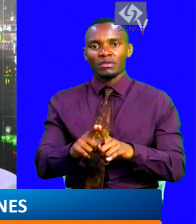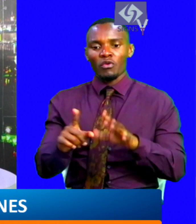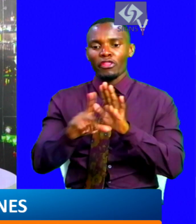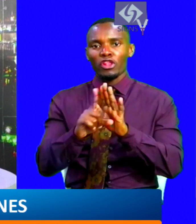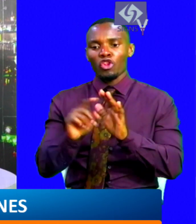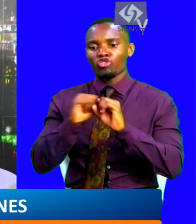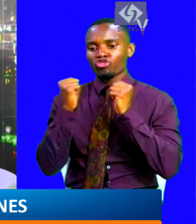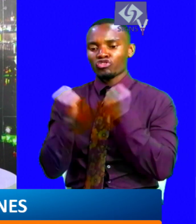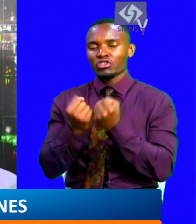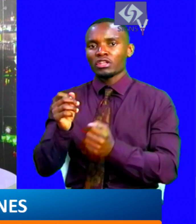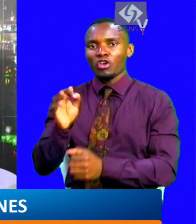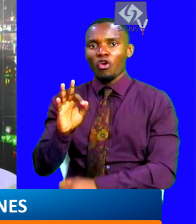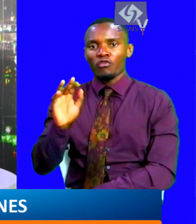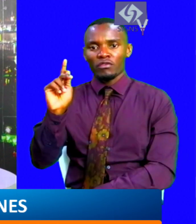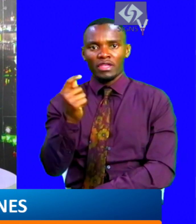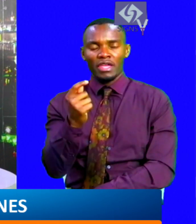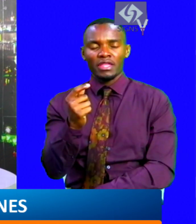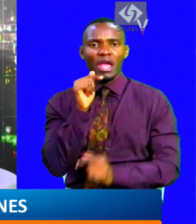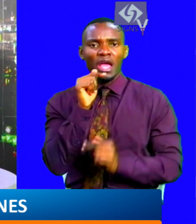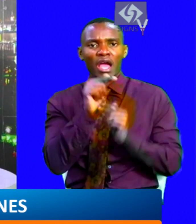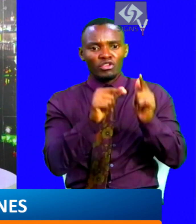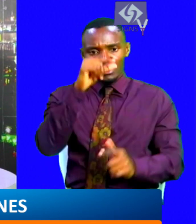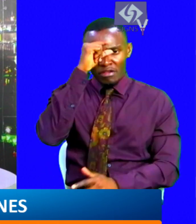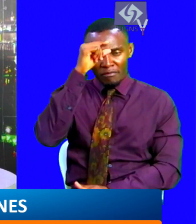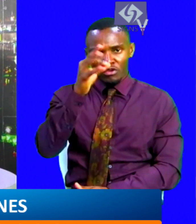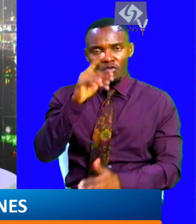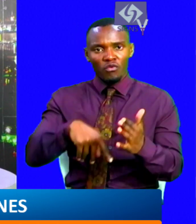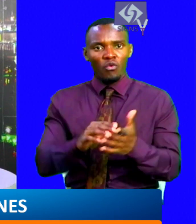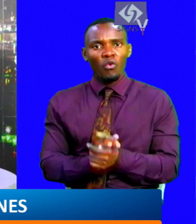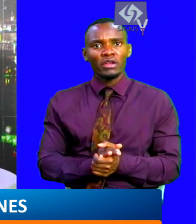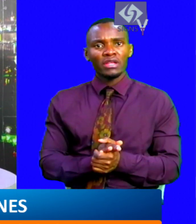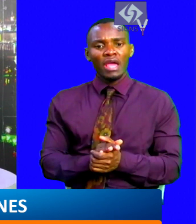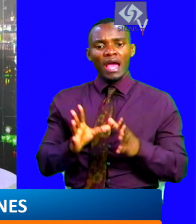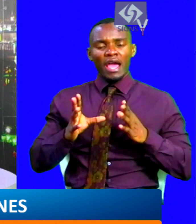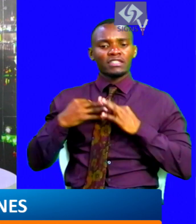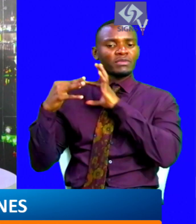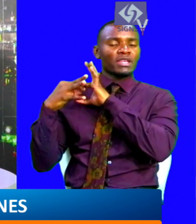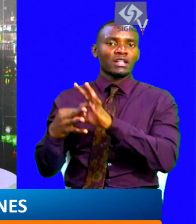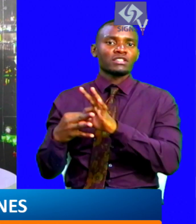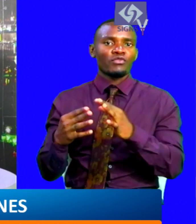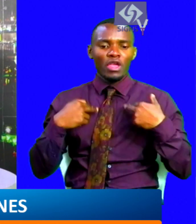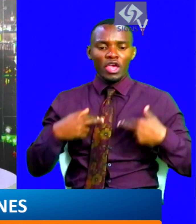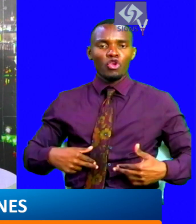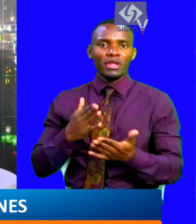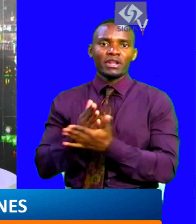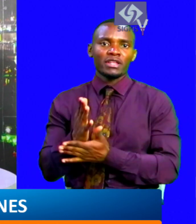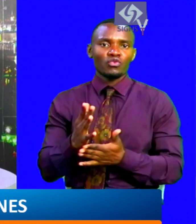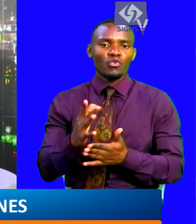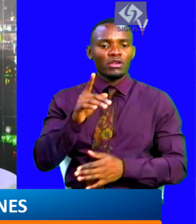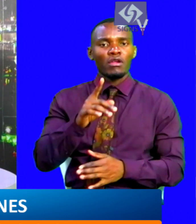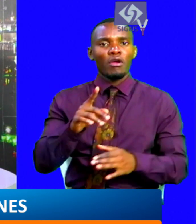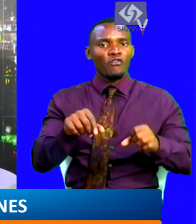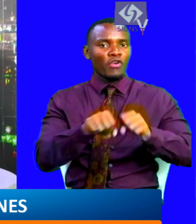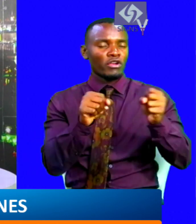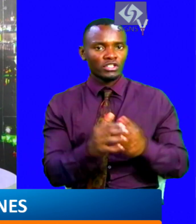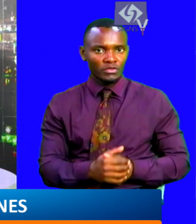state. Concerned, not condemned, LSK concerned over violation of rights by the state. Now, the Law Society of Kenya is accusing the